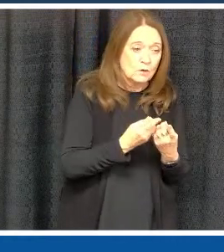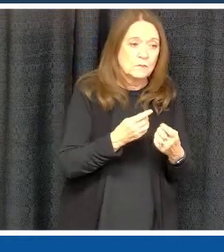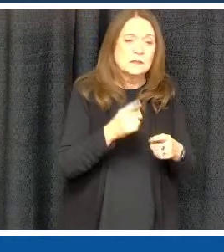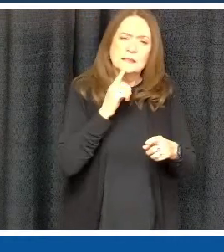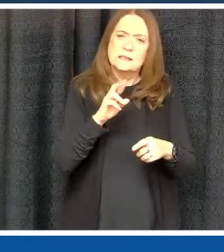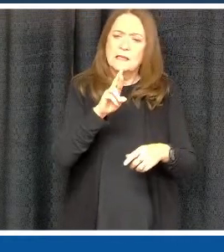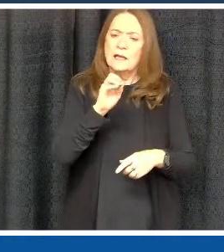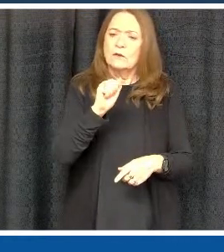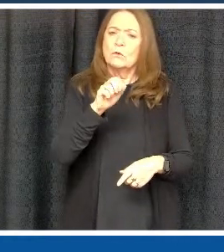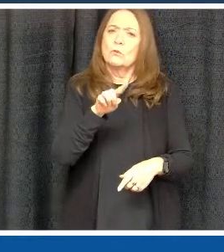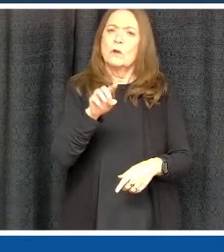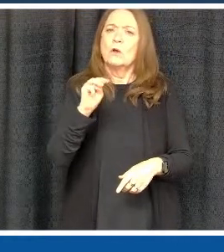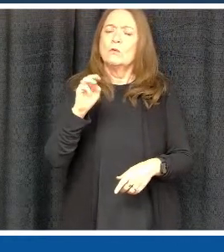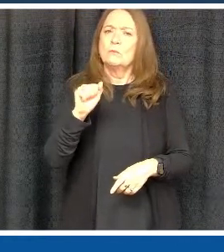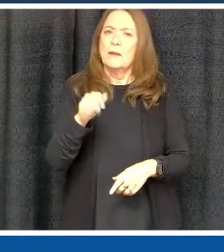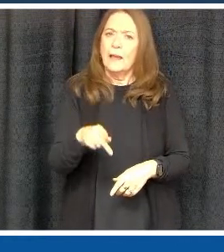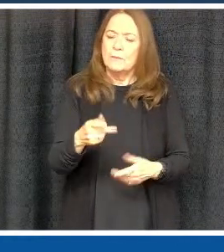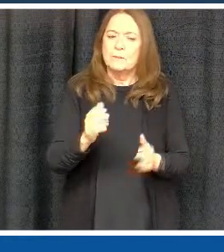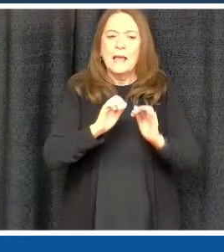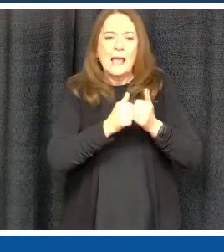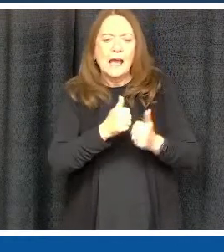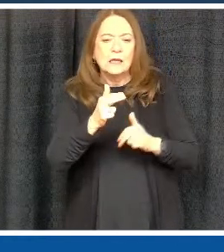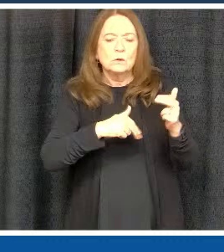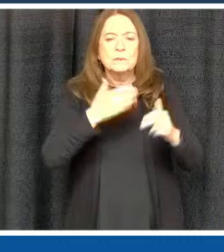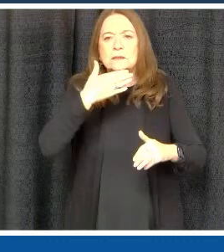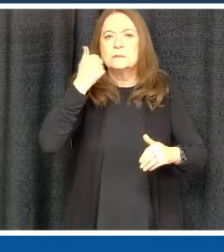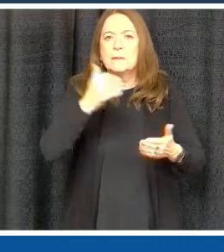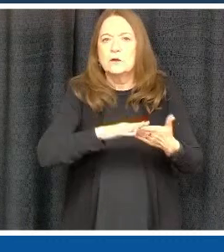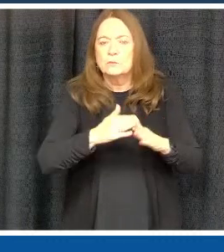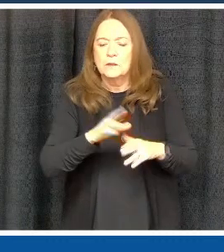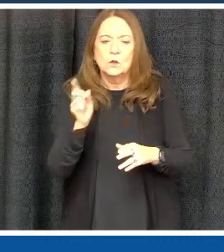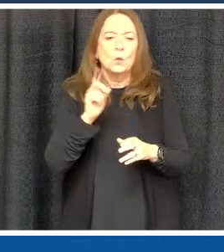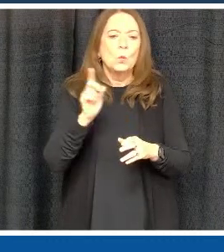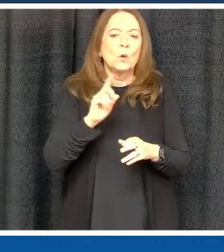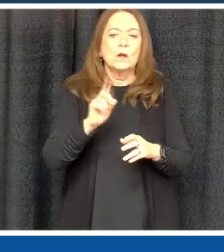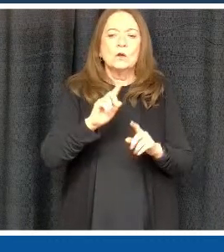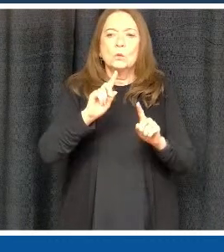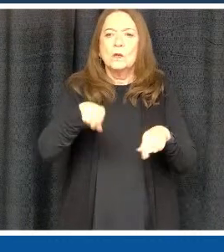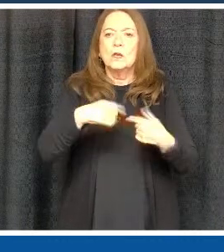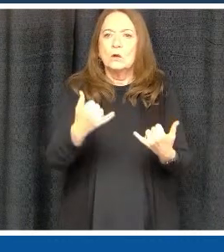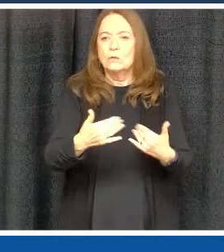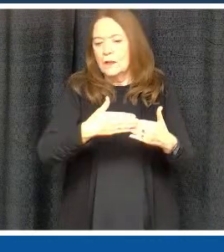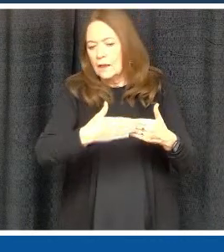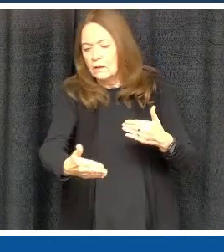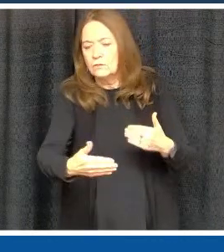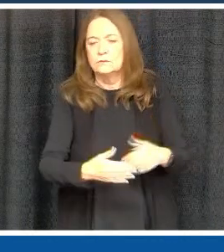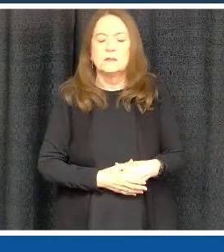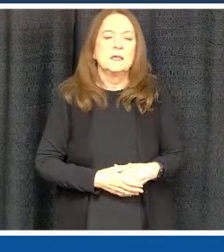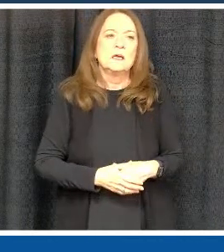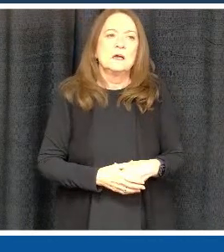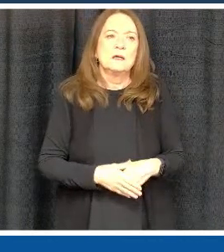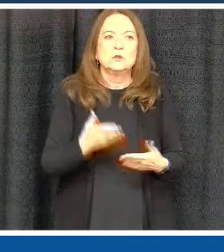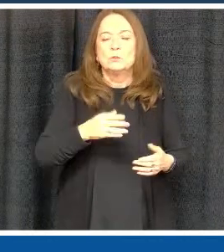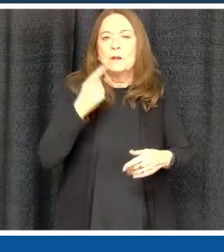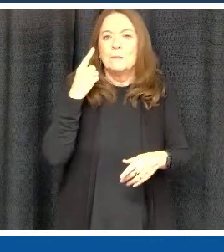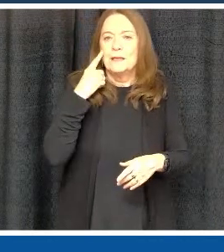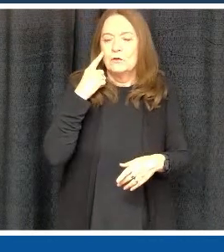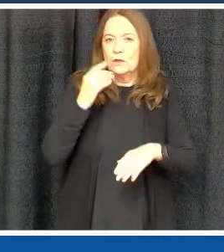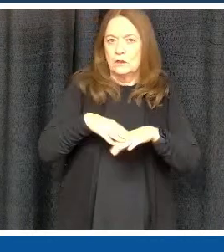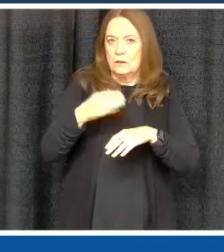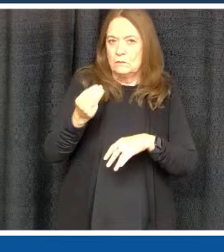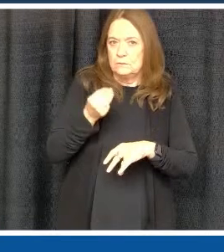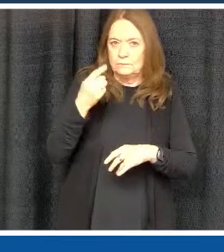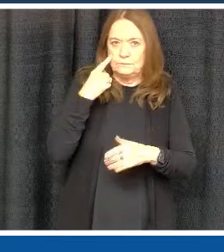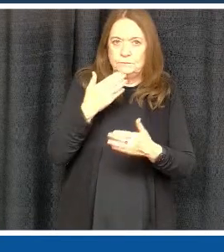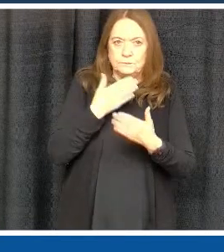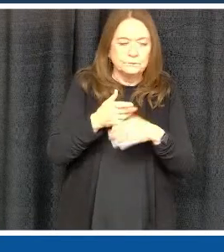roadmap. You know, how do we build a better community? Where do we go from where we are today? You'll probably hear it Monday, and I think it's a good